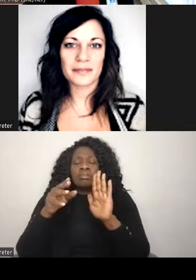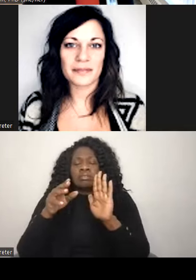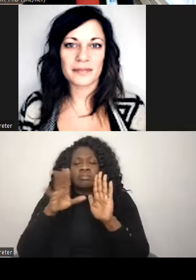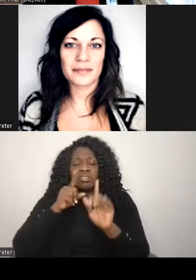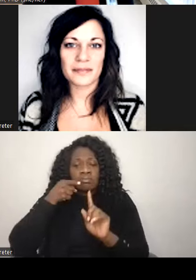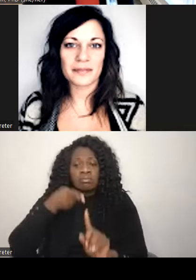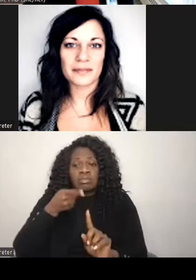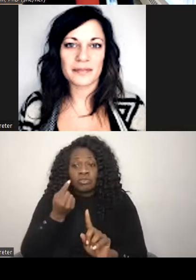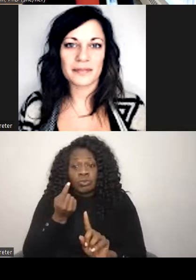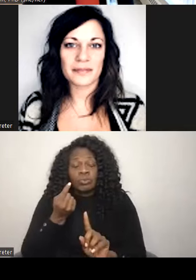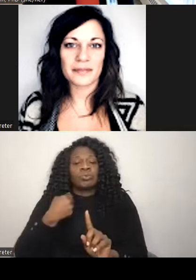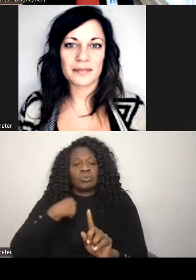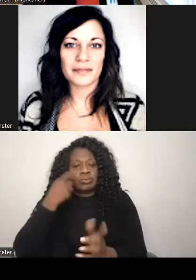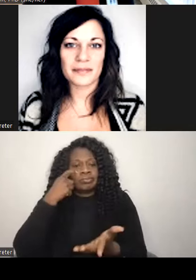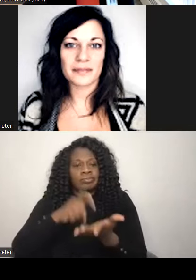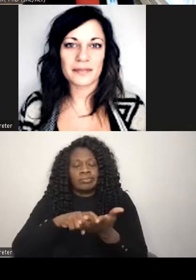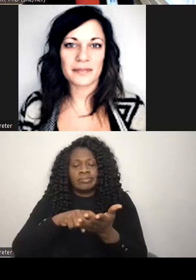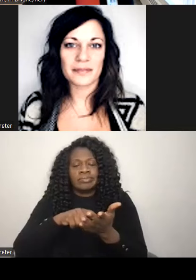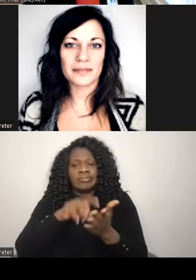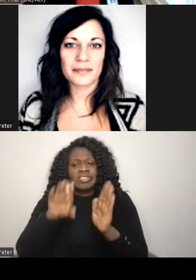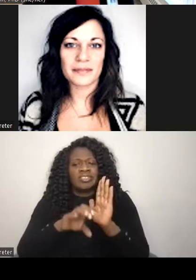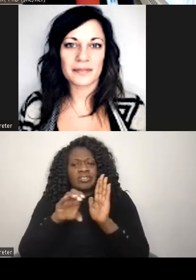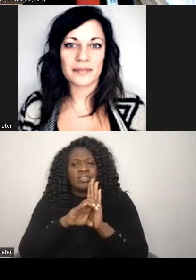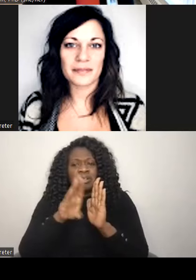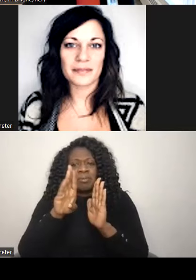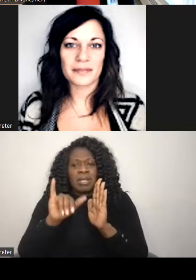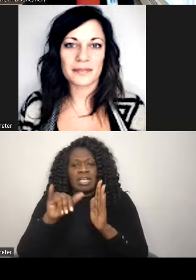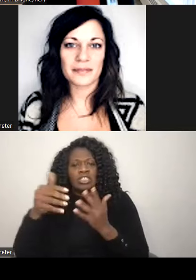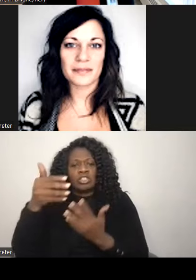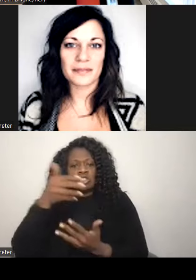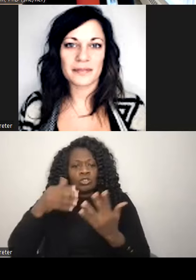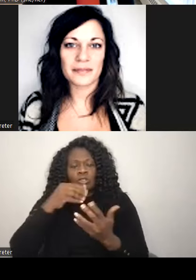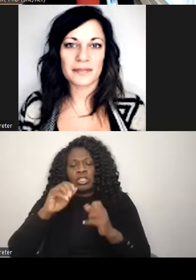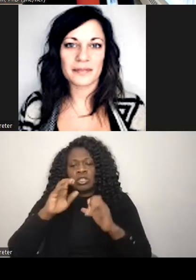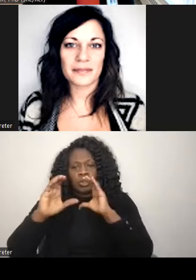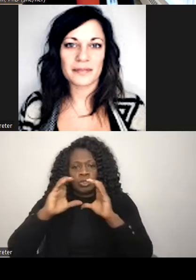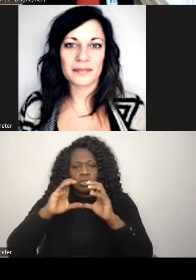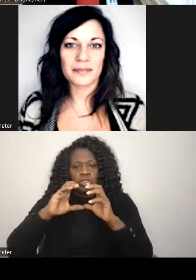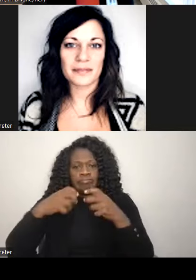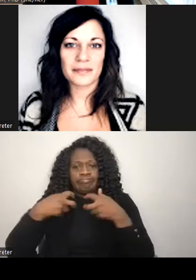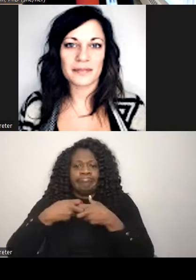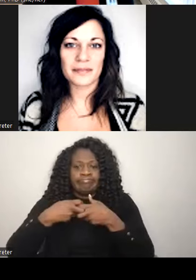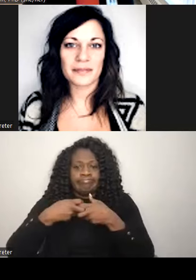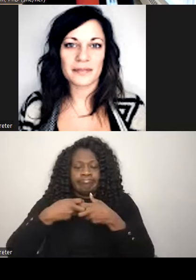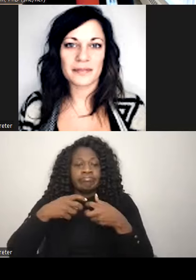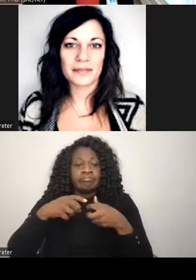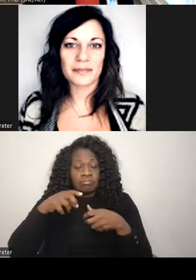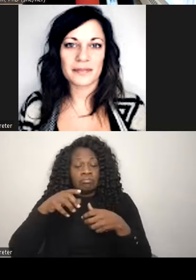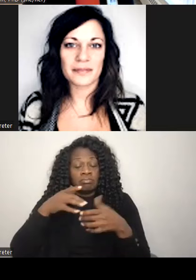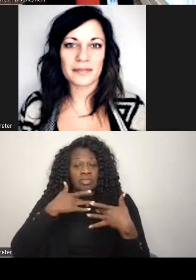we recognize that it is characterized by social and communication difficulties, and